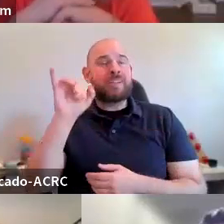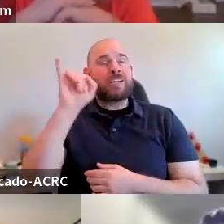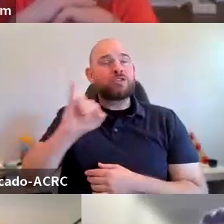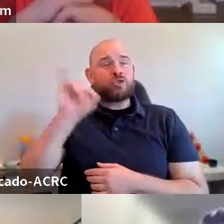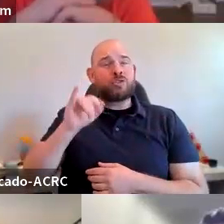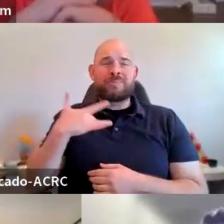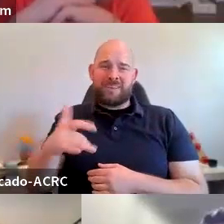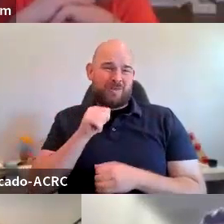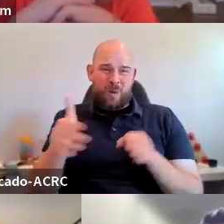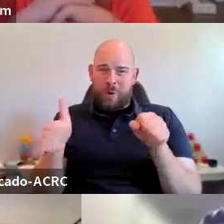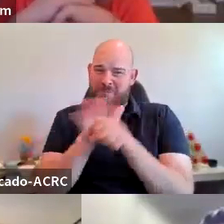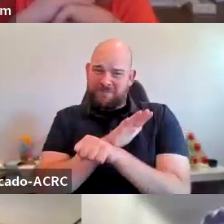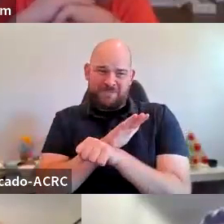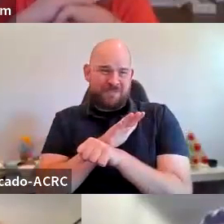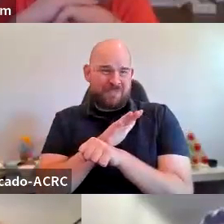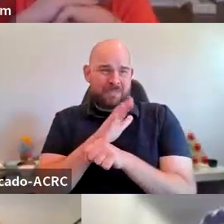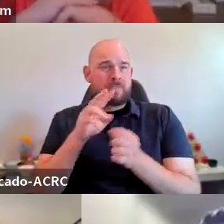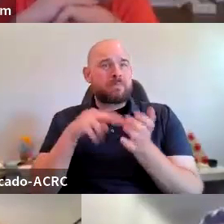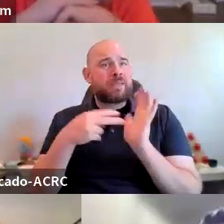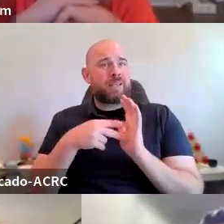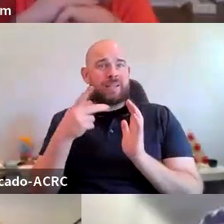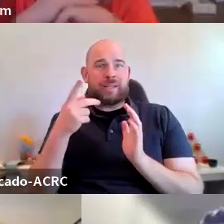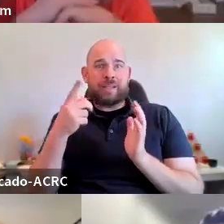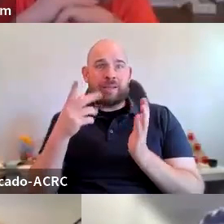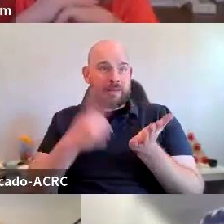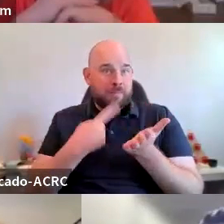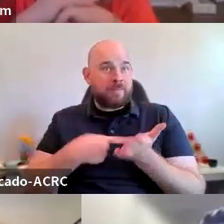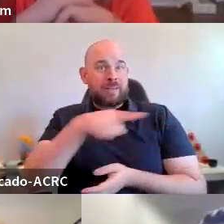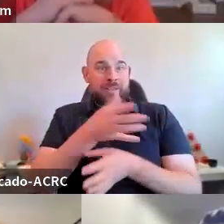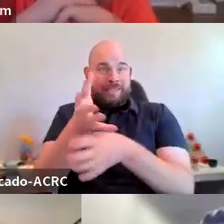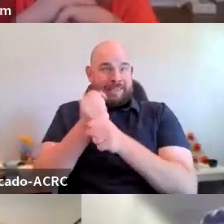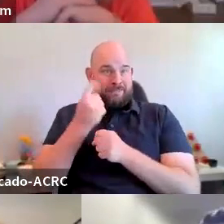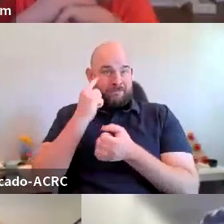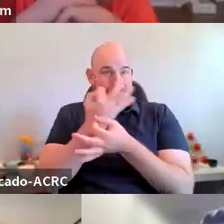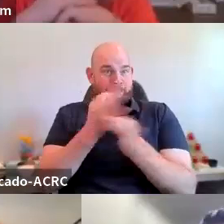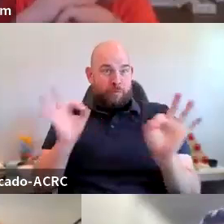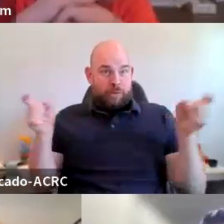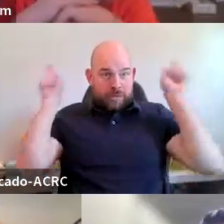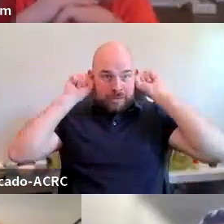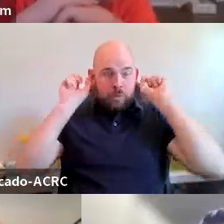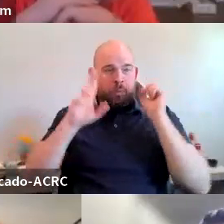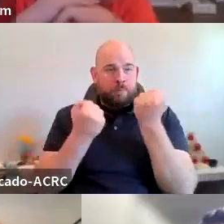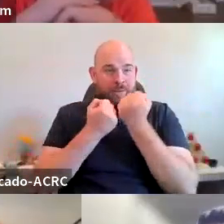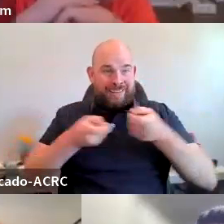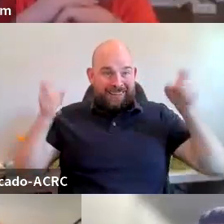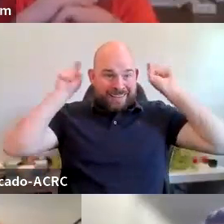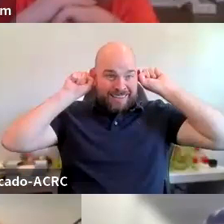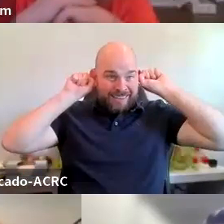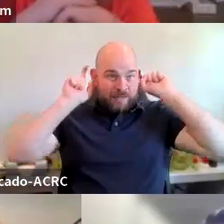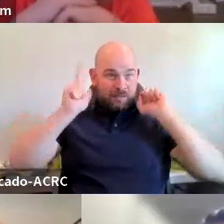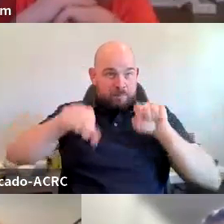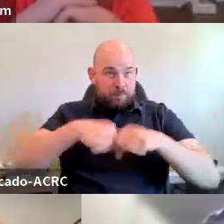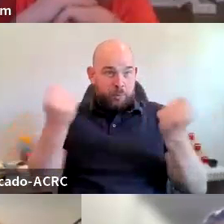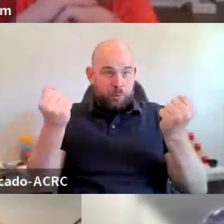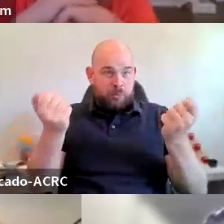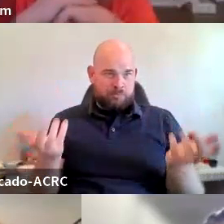$1,000 to about $4,000 for one. Insurance typically will not cover hearing aids, meaning sometimes you get